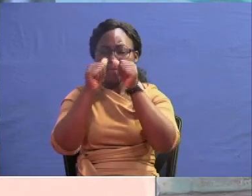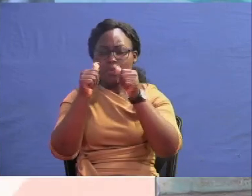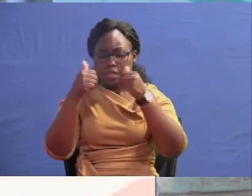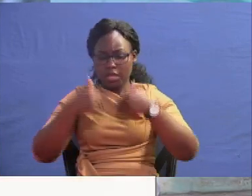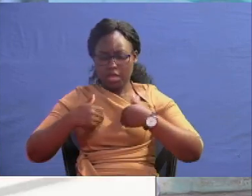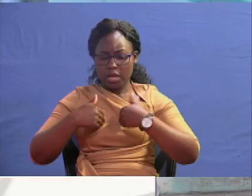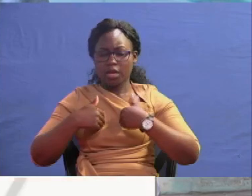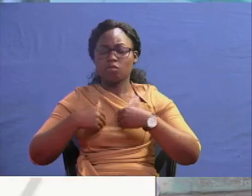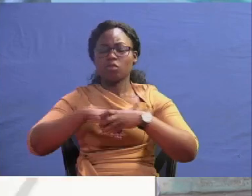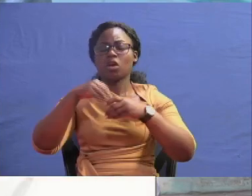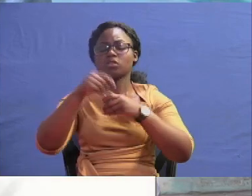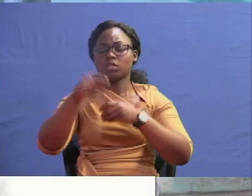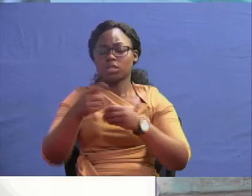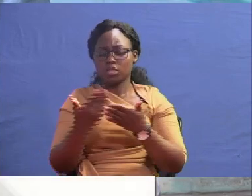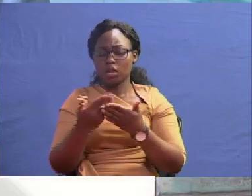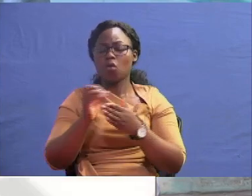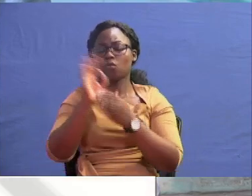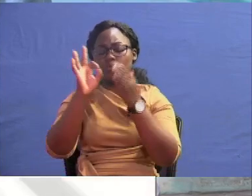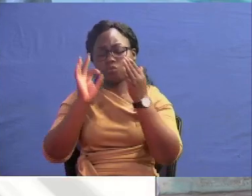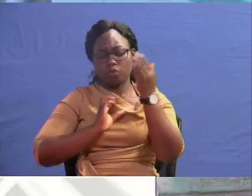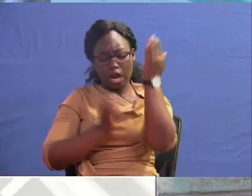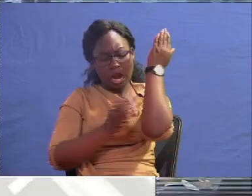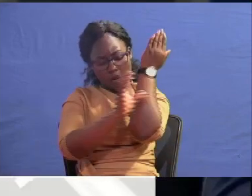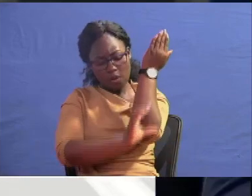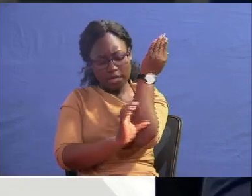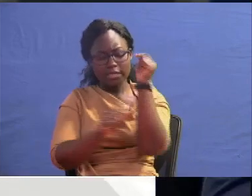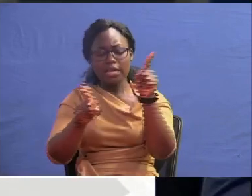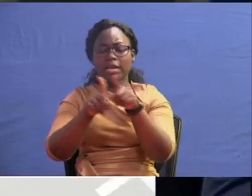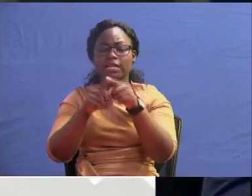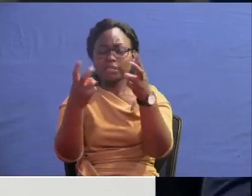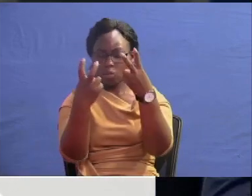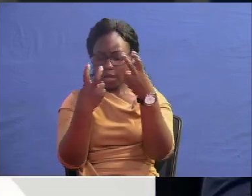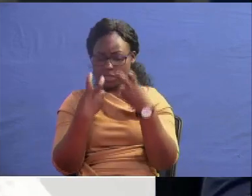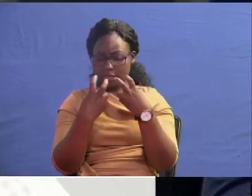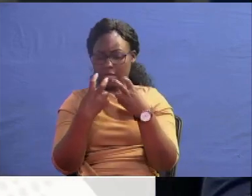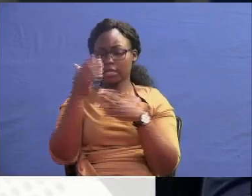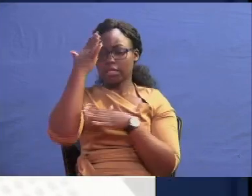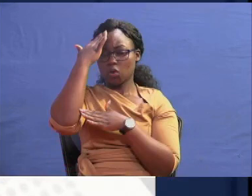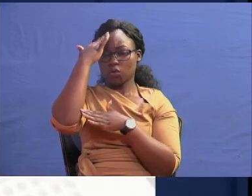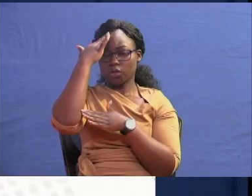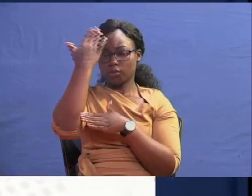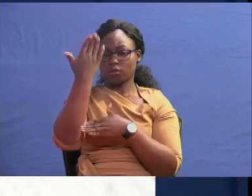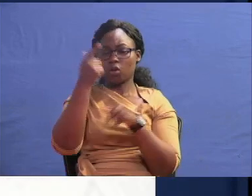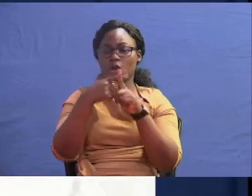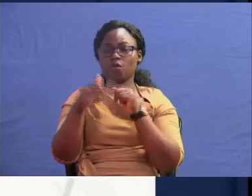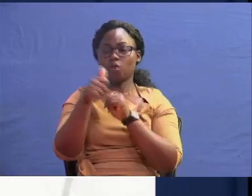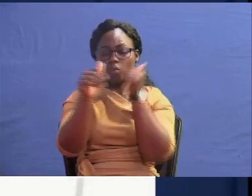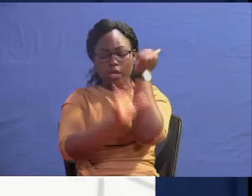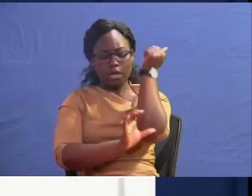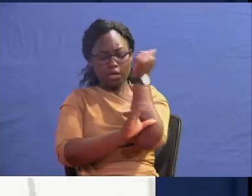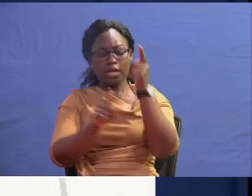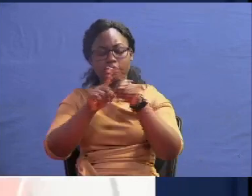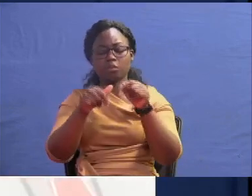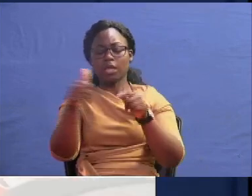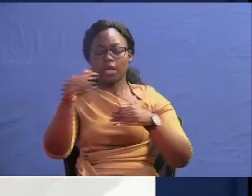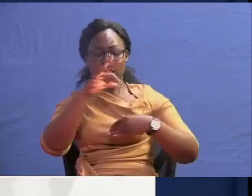outside the presence of our country, we have been able to attract some recognition from other countries and other